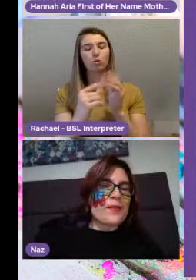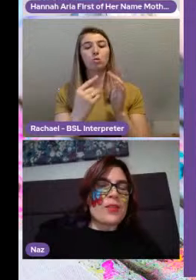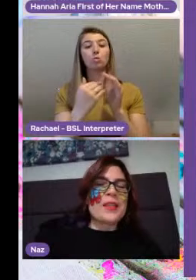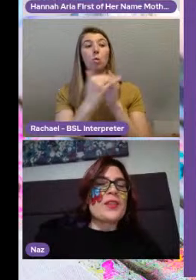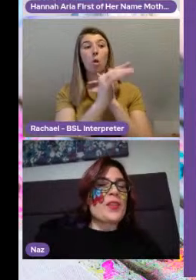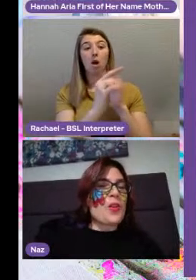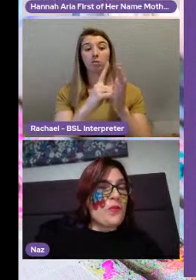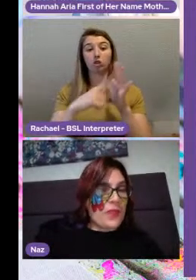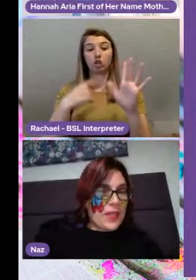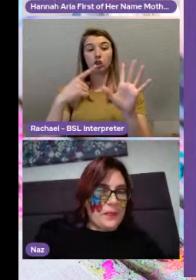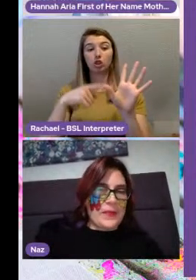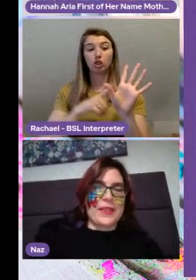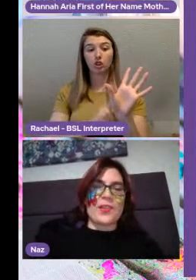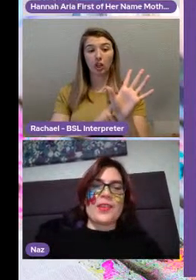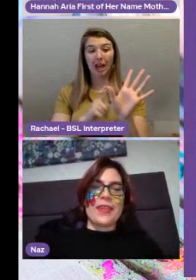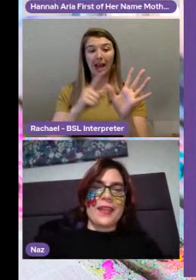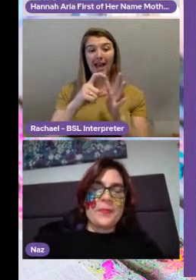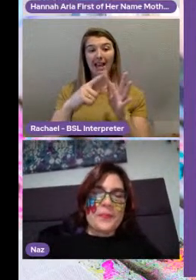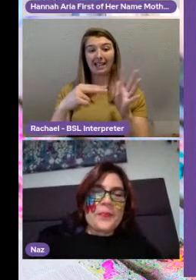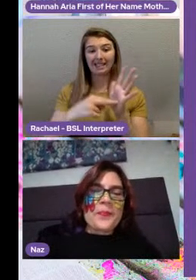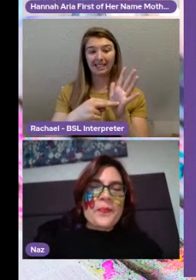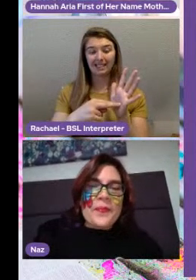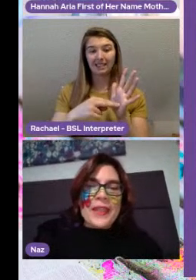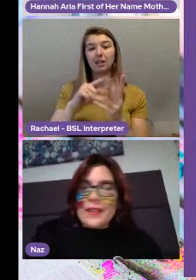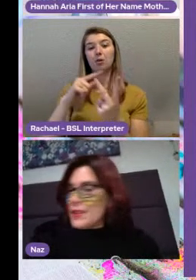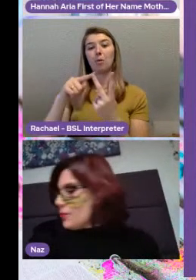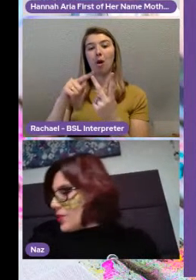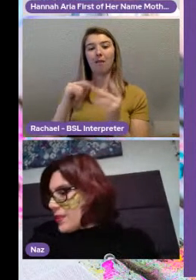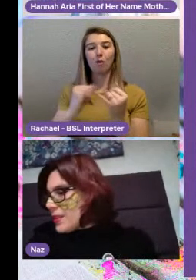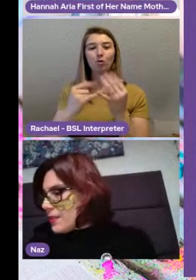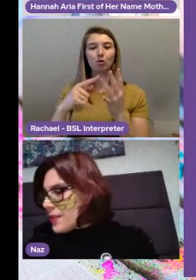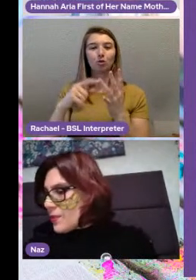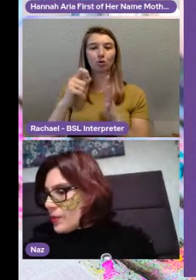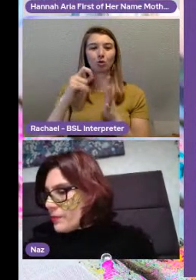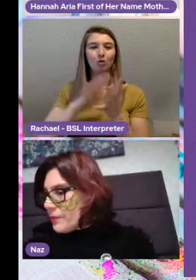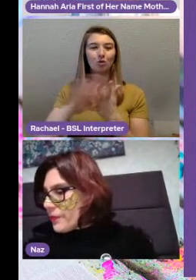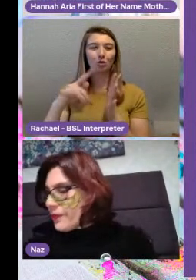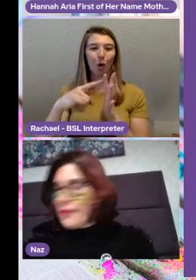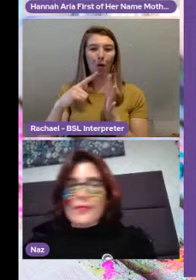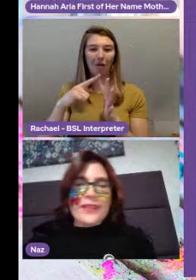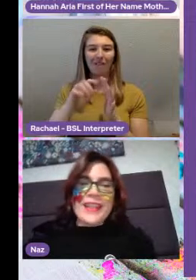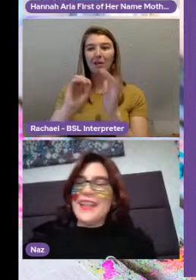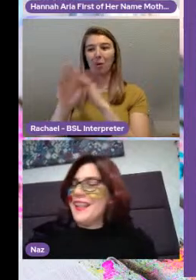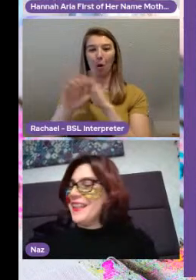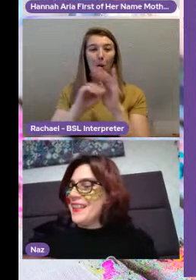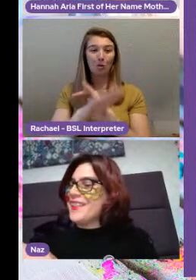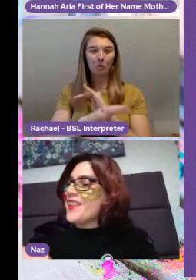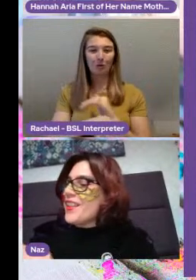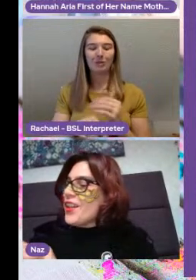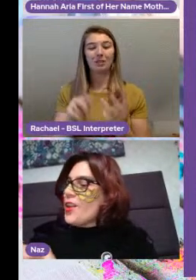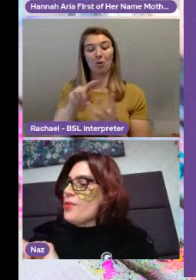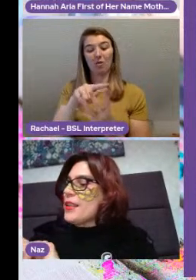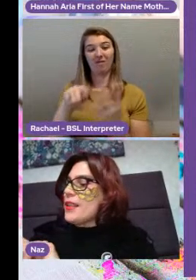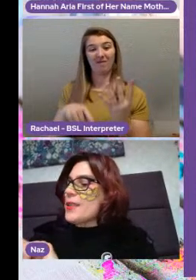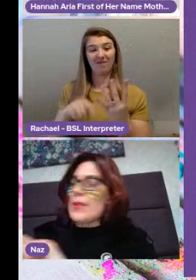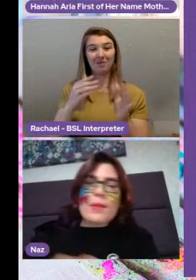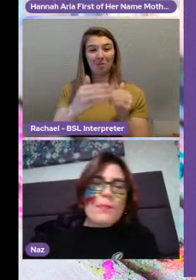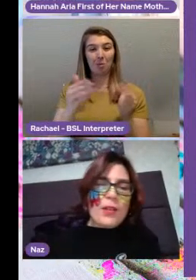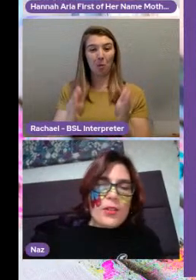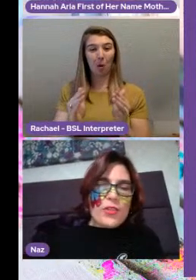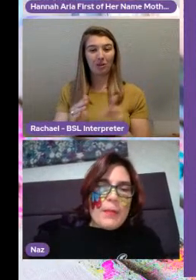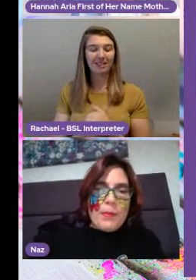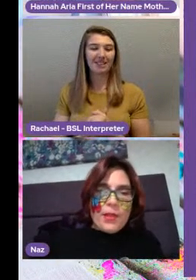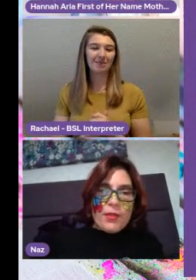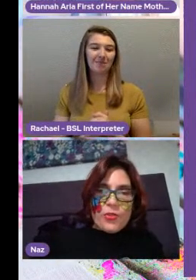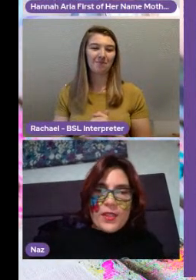one addressed to Sophie inside there. Oh, she gets so excited when she gets post. Oh, the last one's